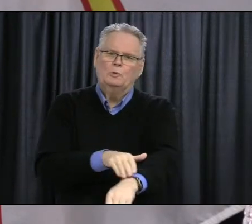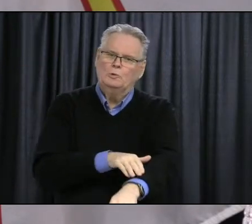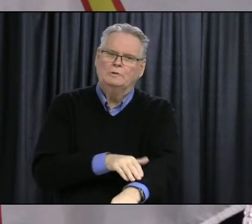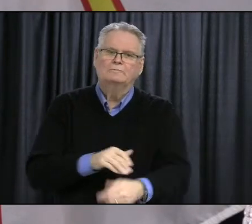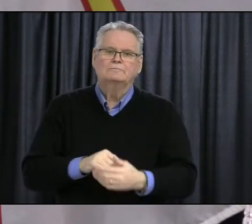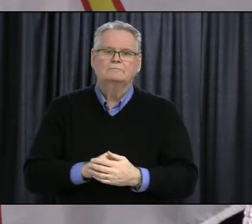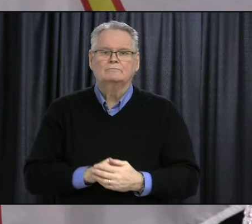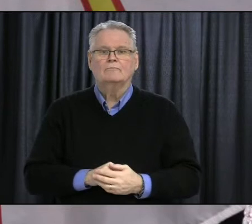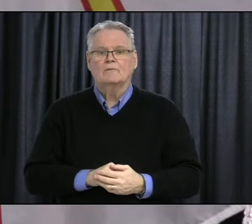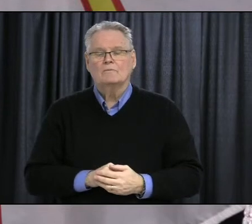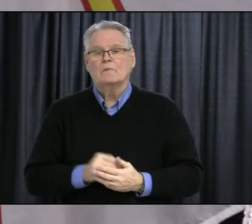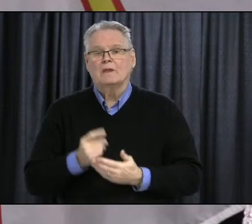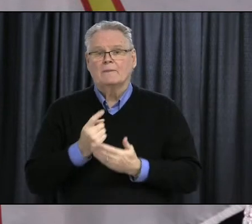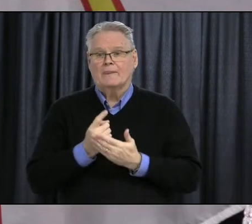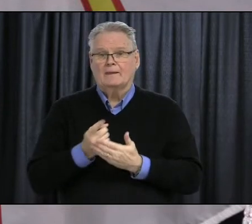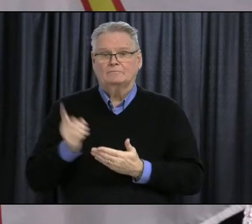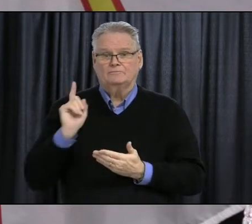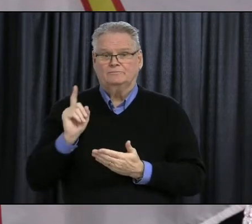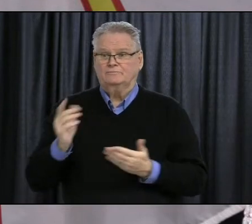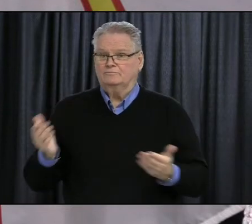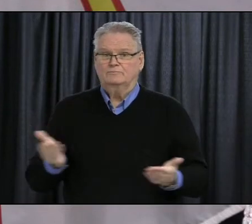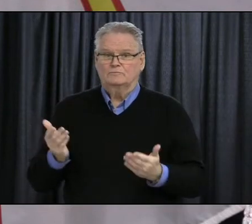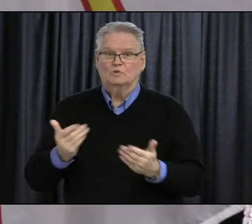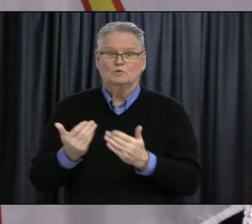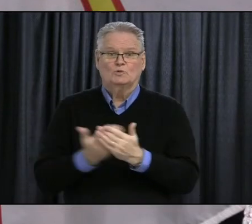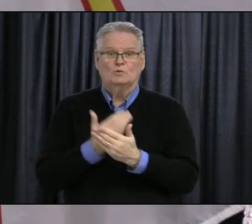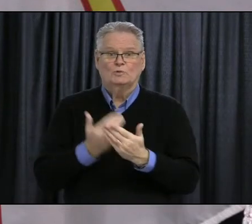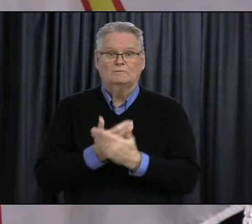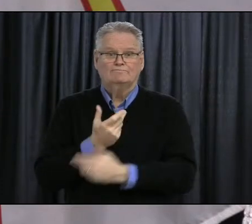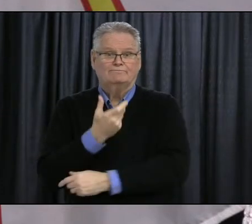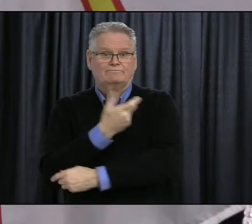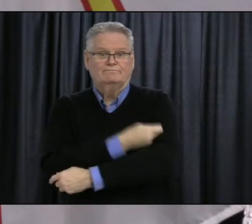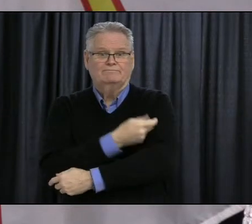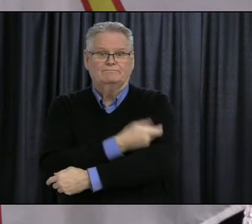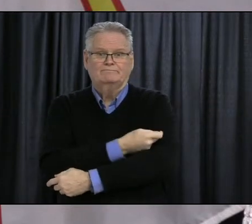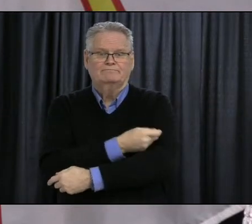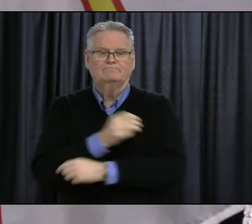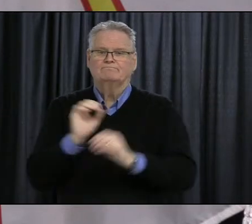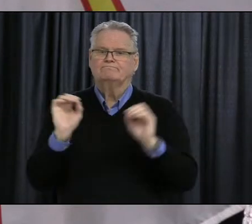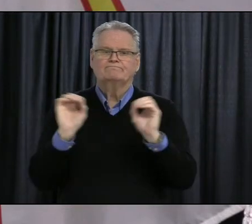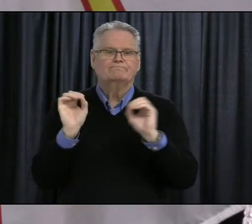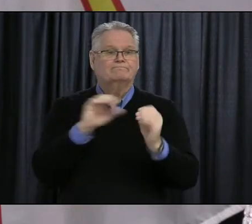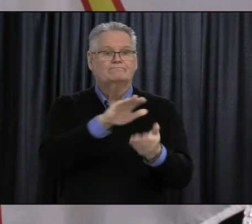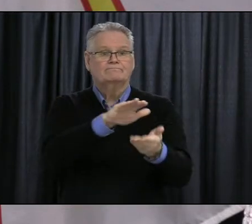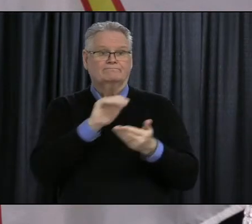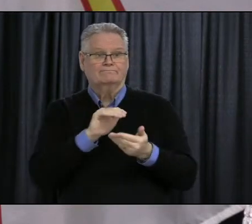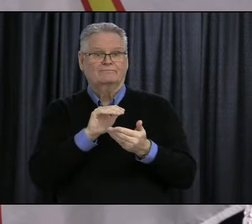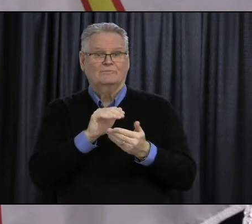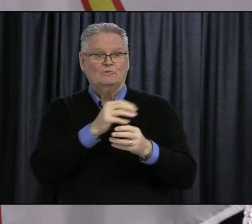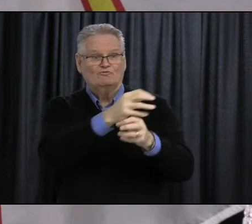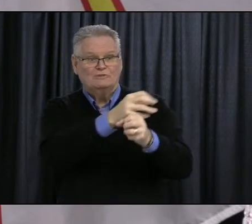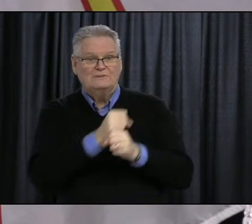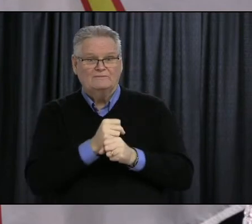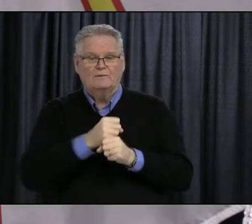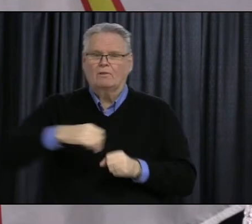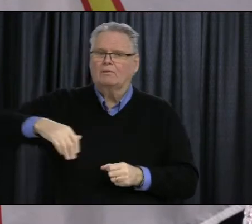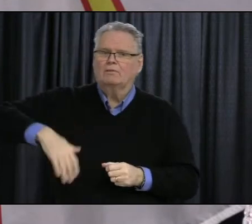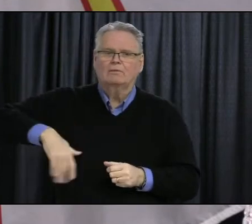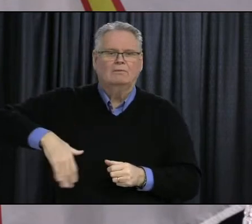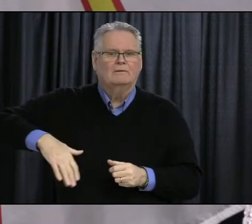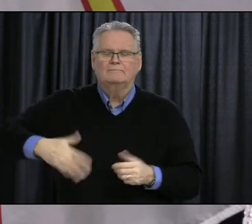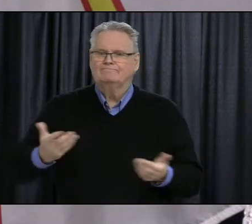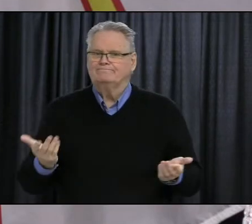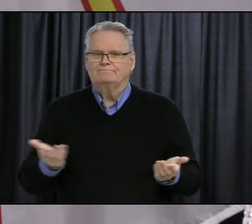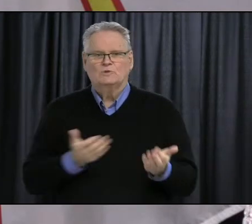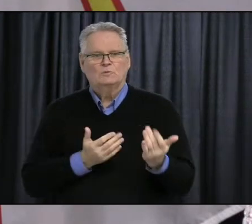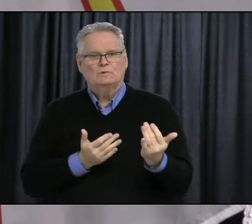1 priority groups. As a recap for those who may have just joined us, we have 2 new cases since yesterday's media advisory. The total